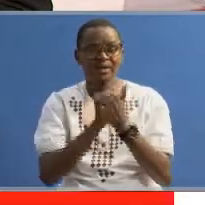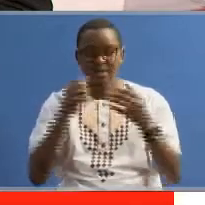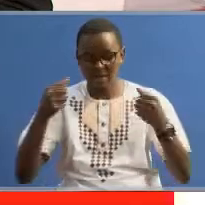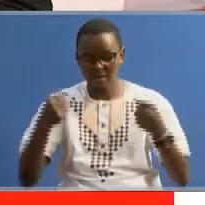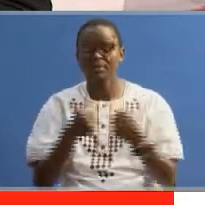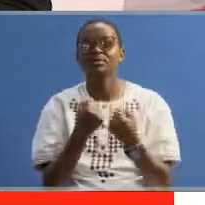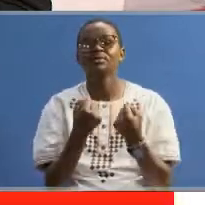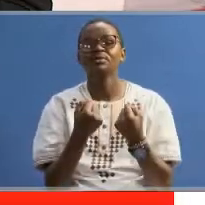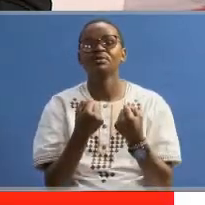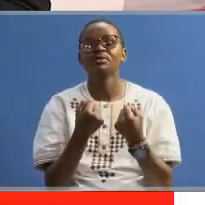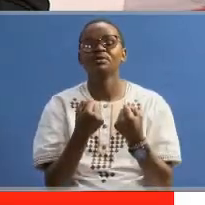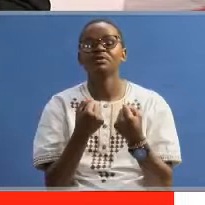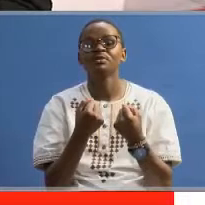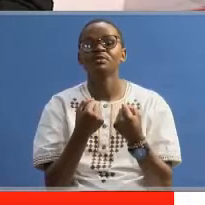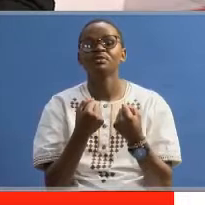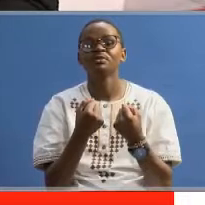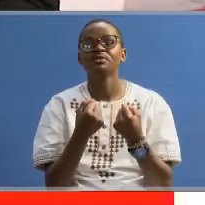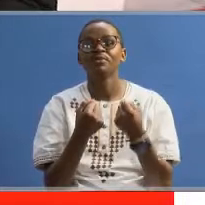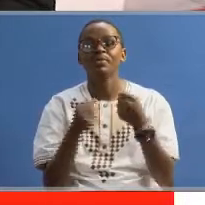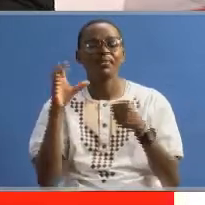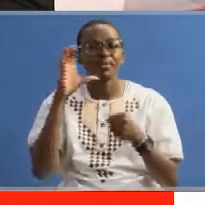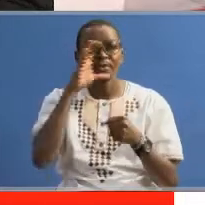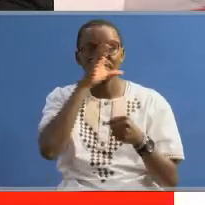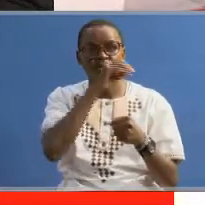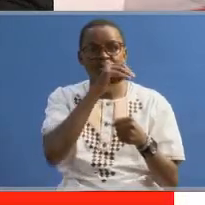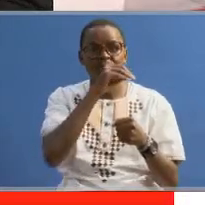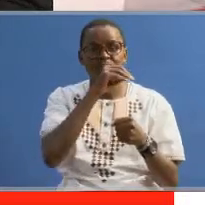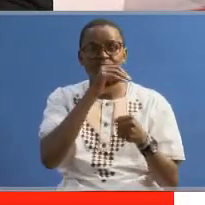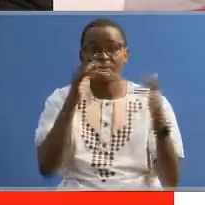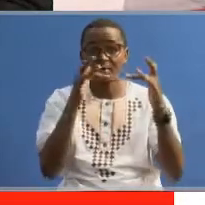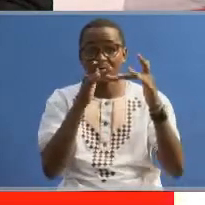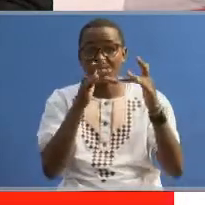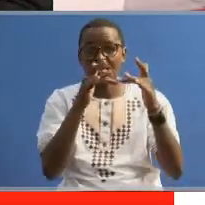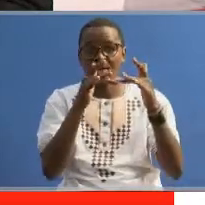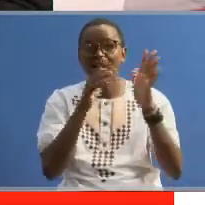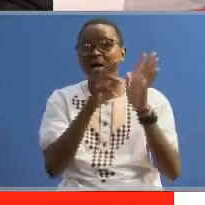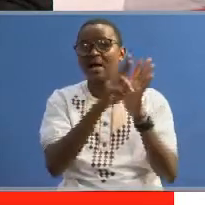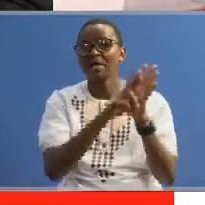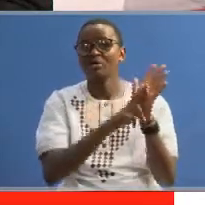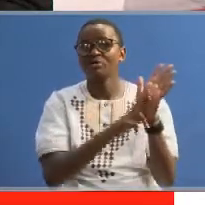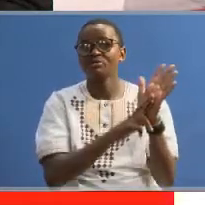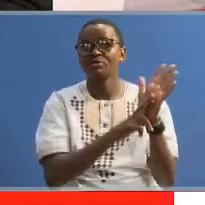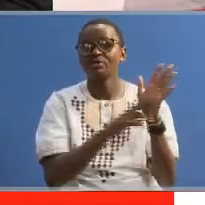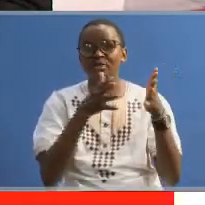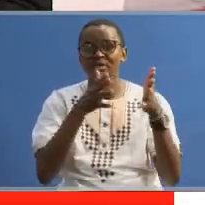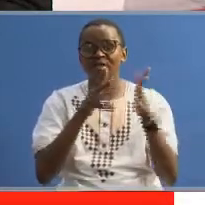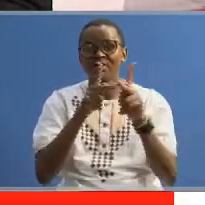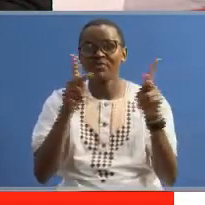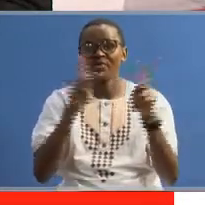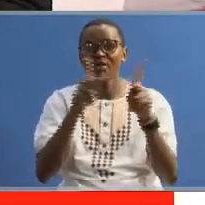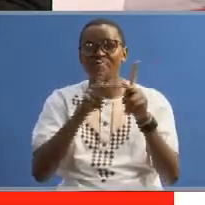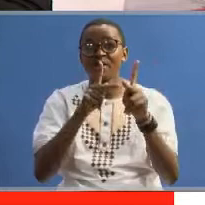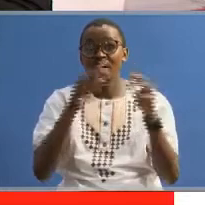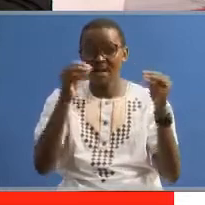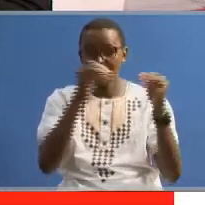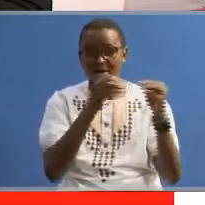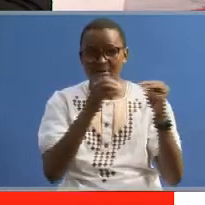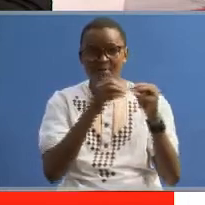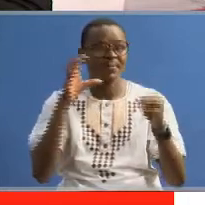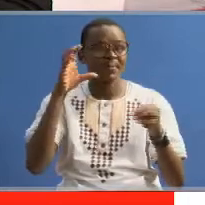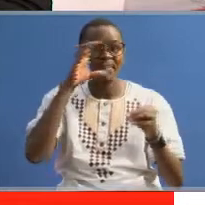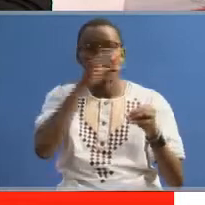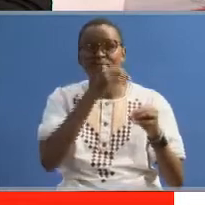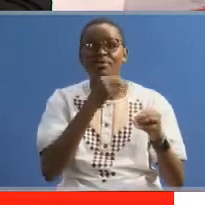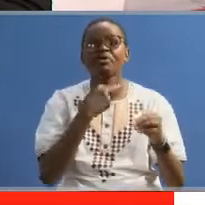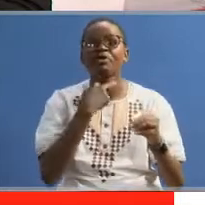happened that the Missing Voices website has recorded. And these are verified figures. And because Missing Voices